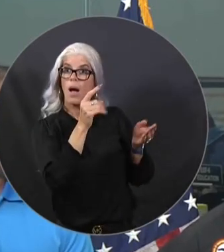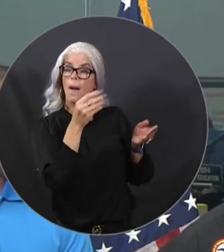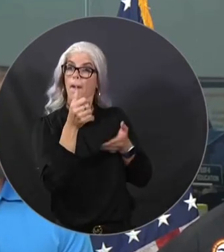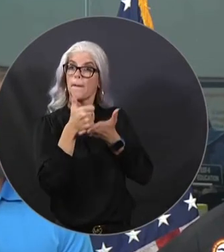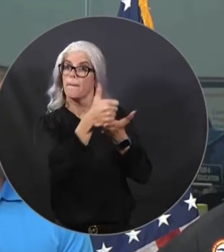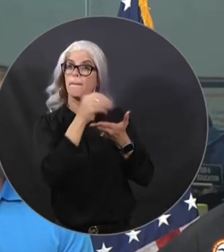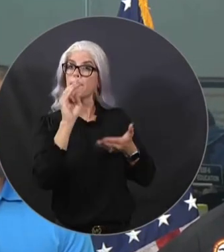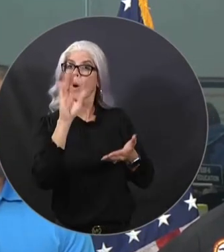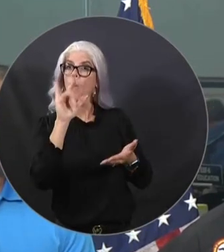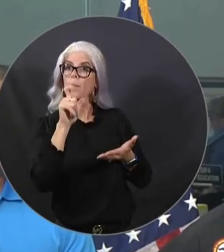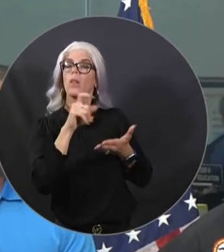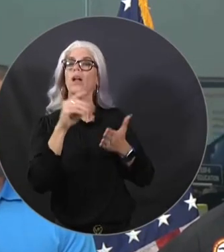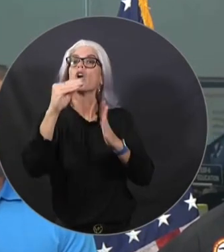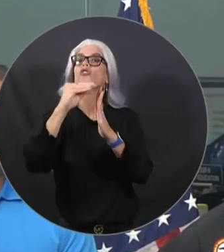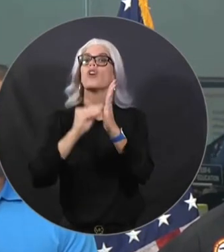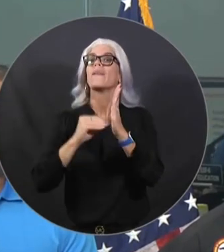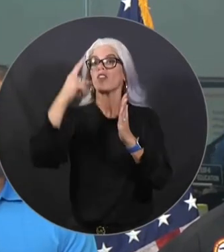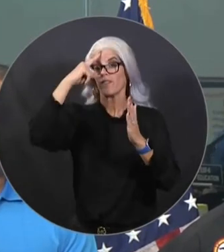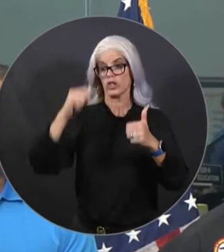For registration. For survivors, it is